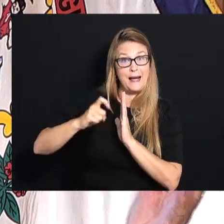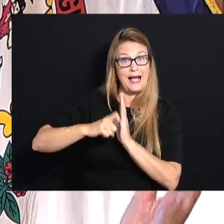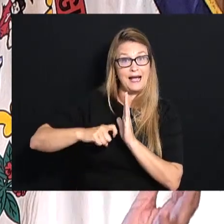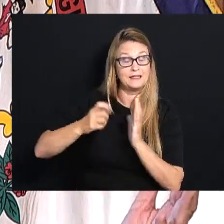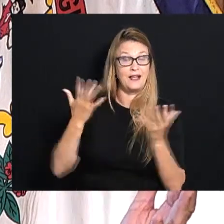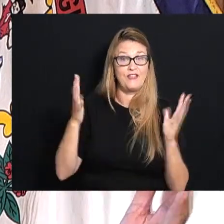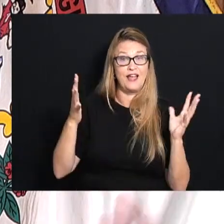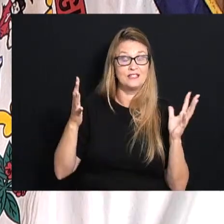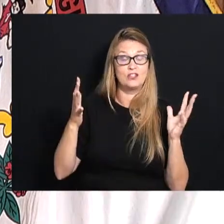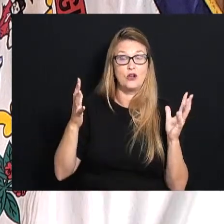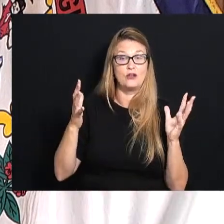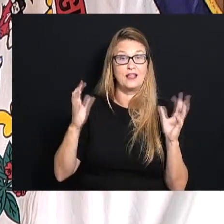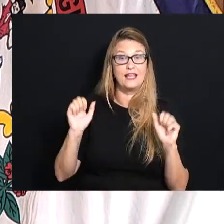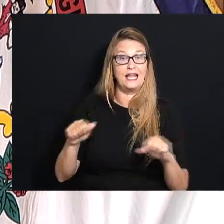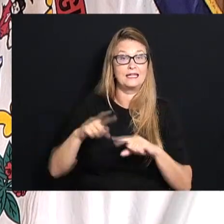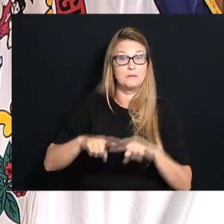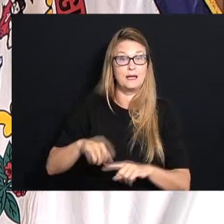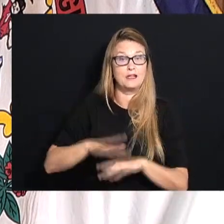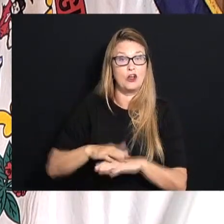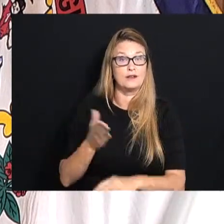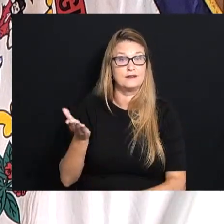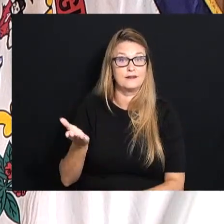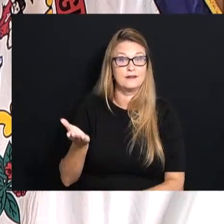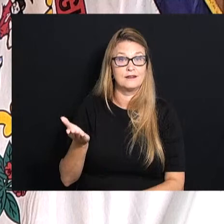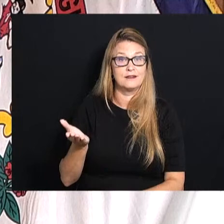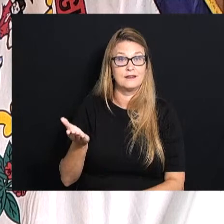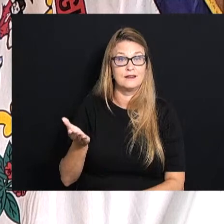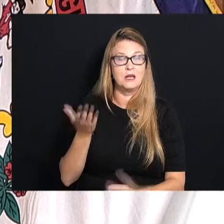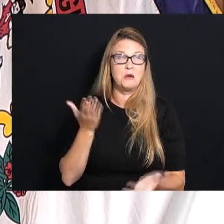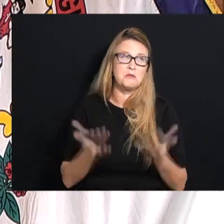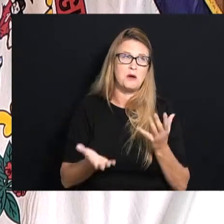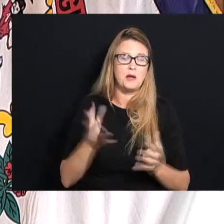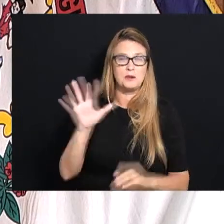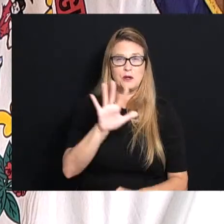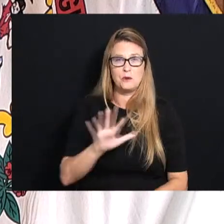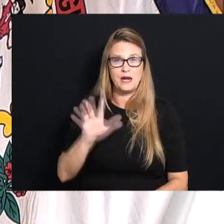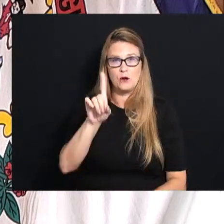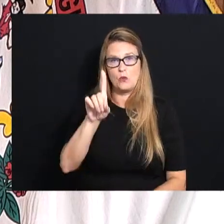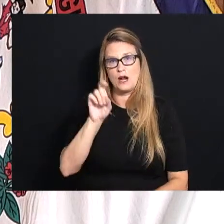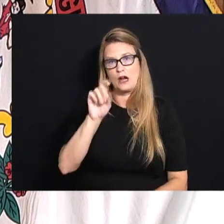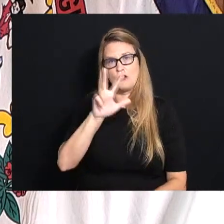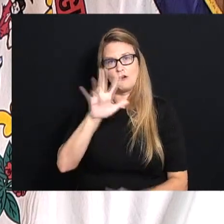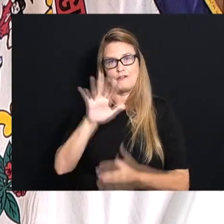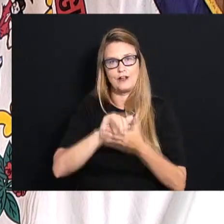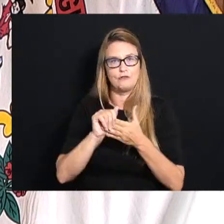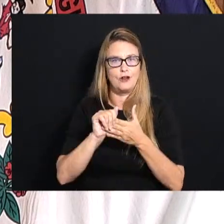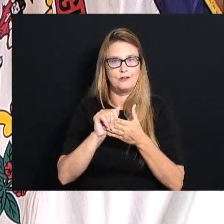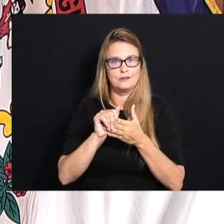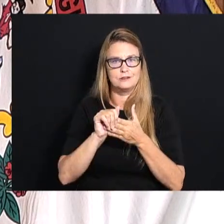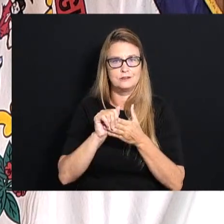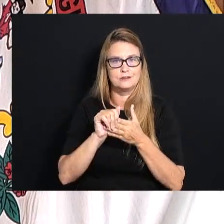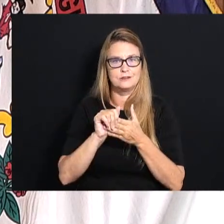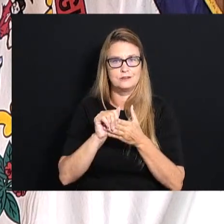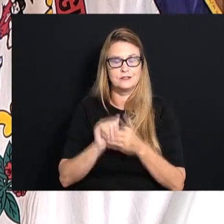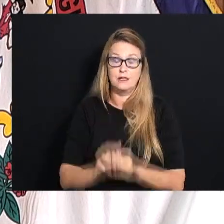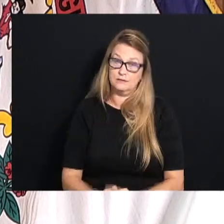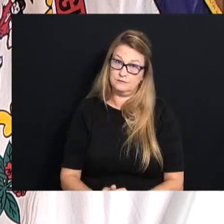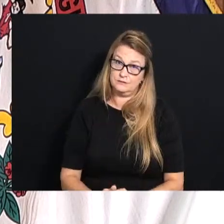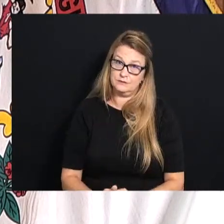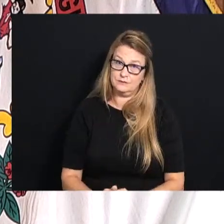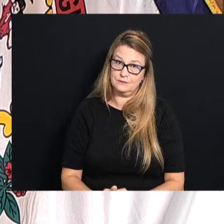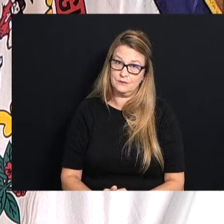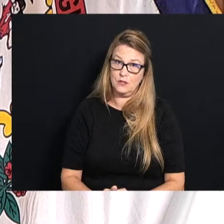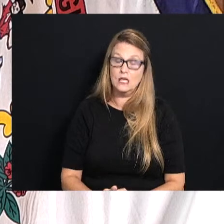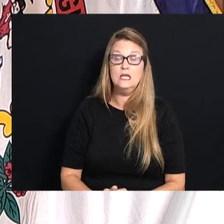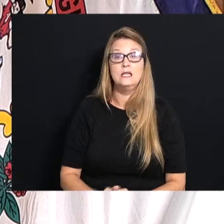all producers can depend on, is probably going to be $135. Now, from